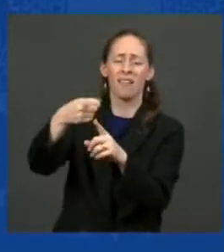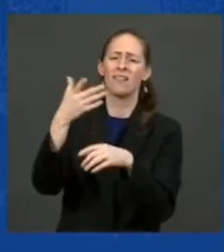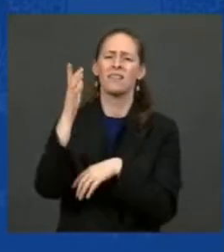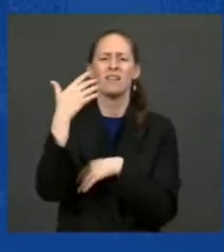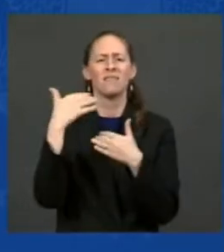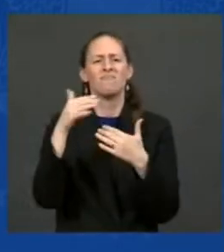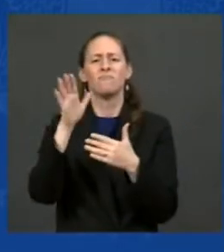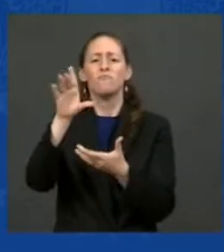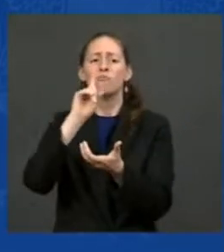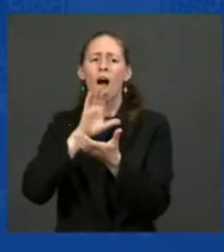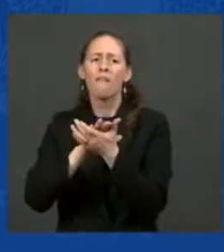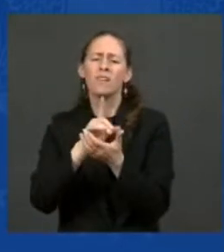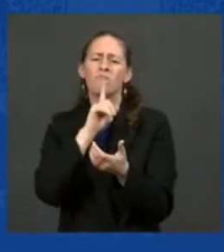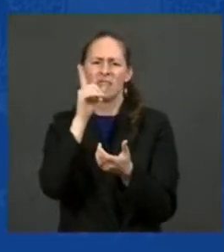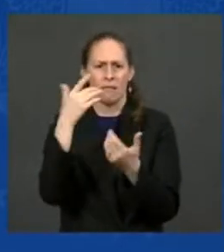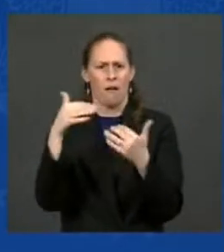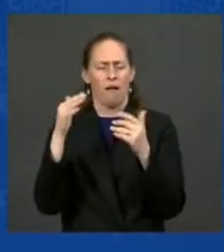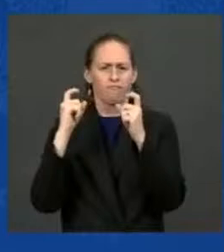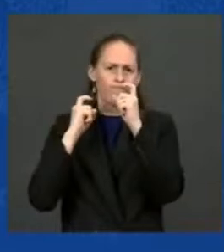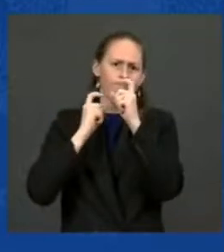university.